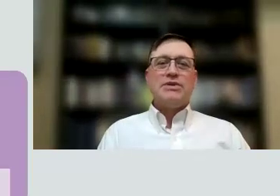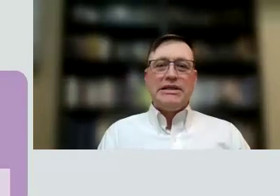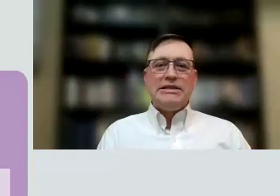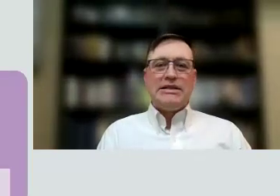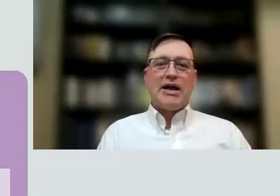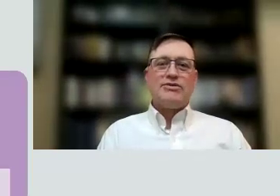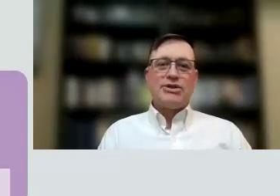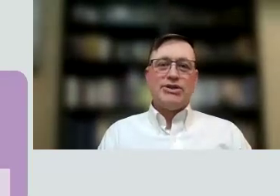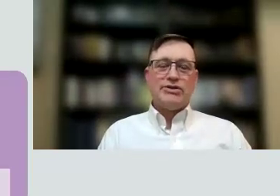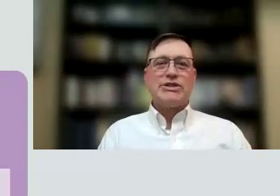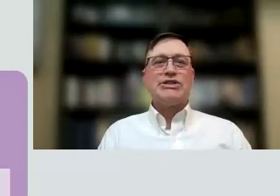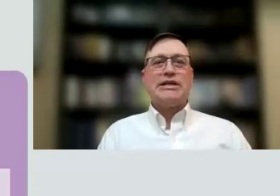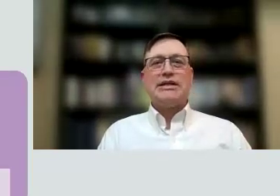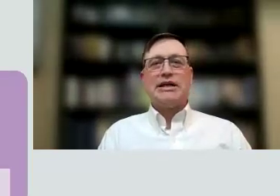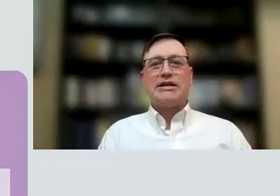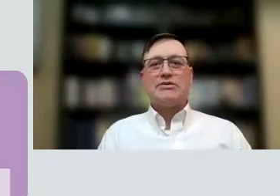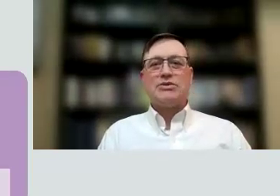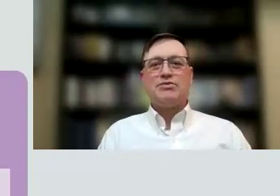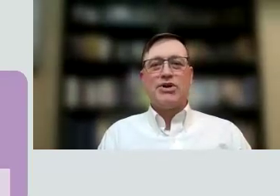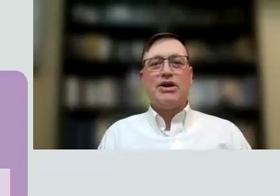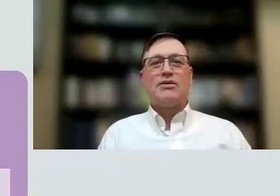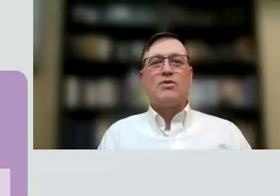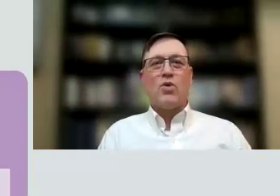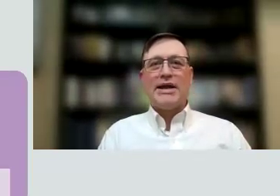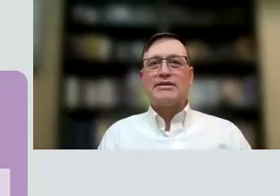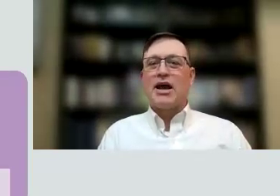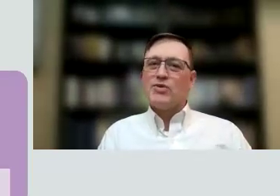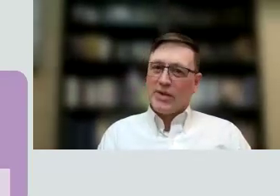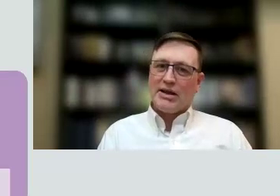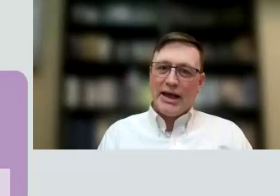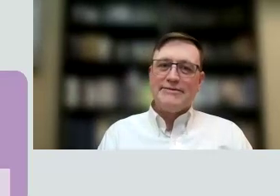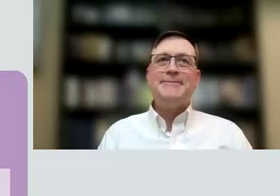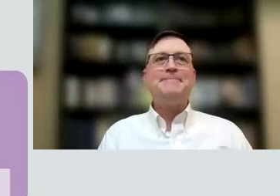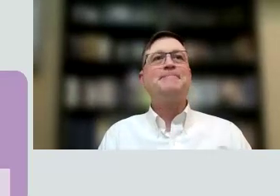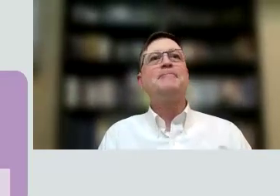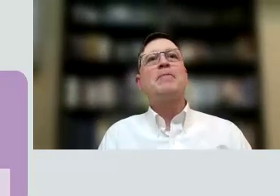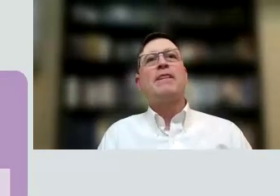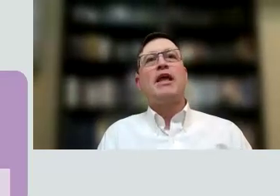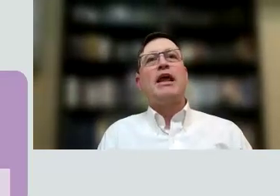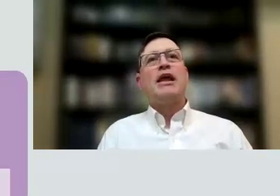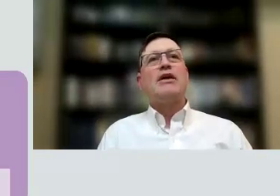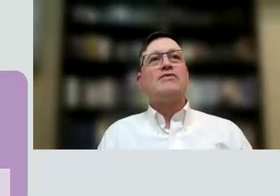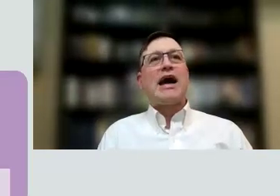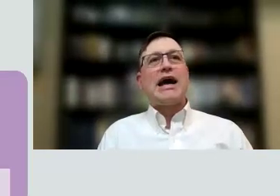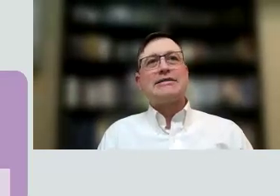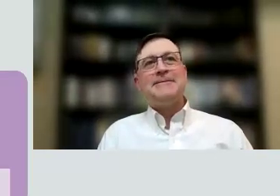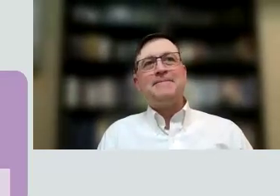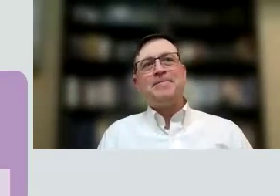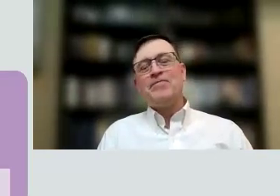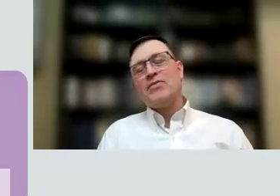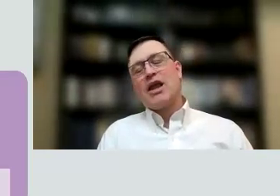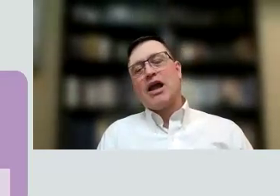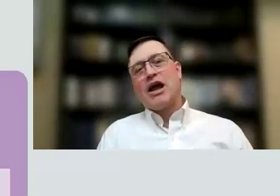So I was completely deaf during university, and it was a pretty quiet time of my life. In